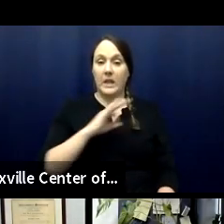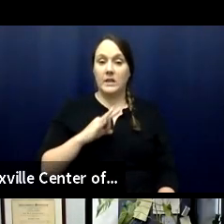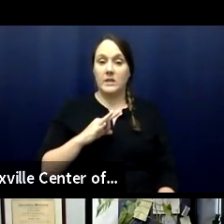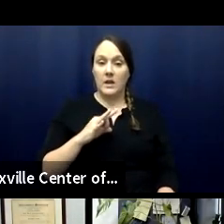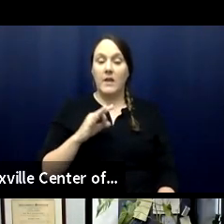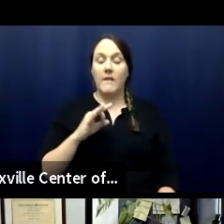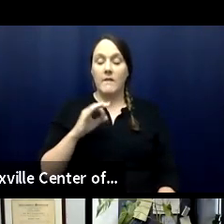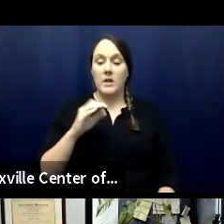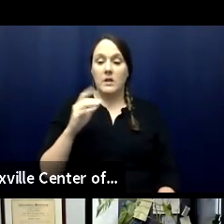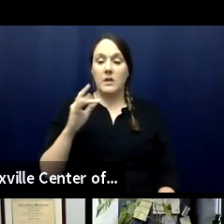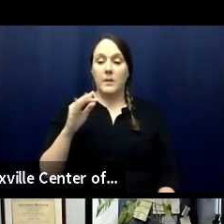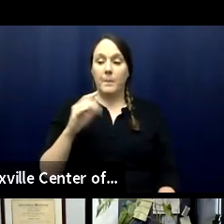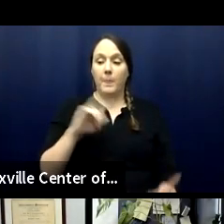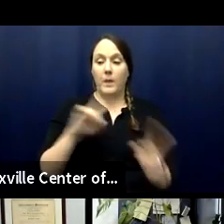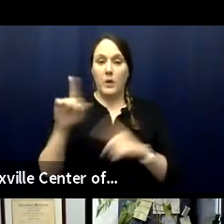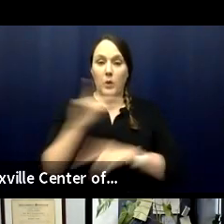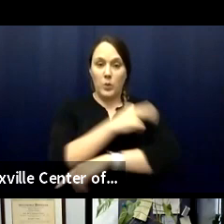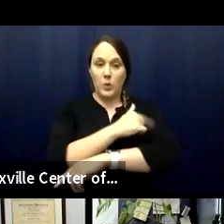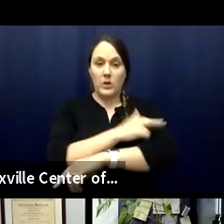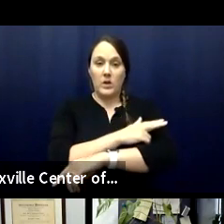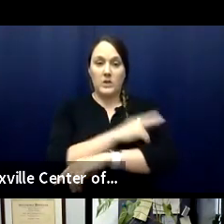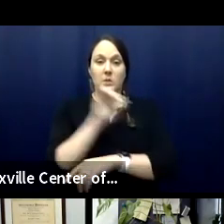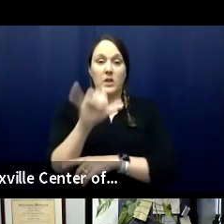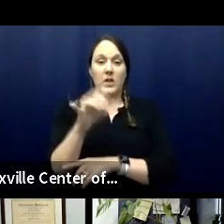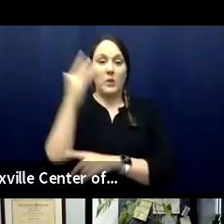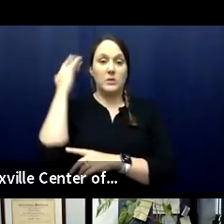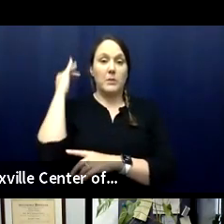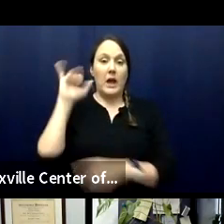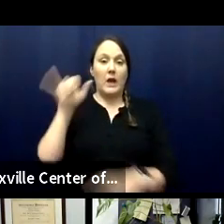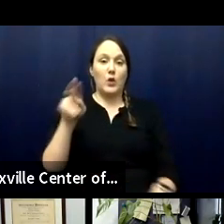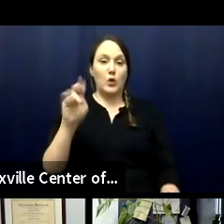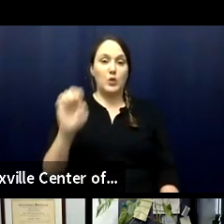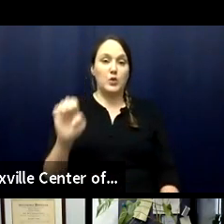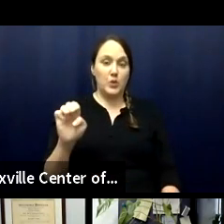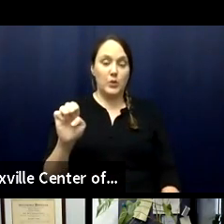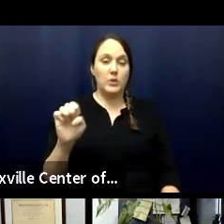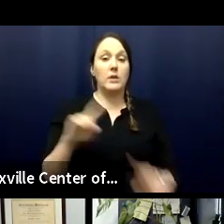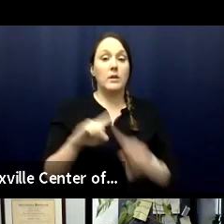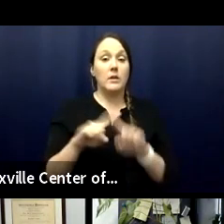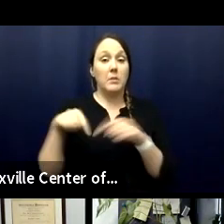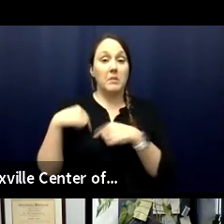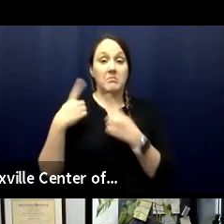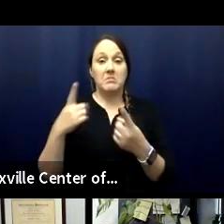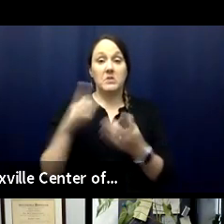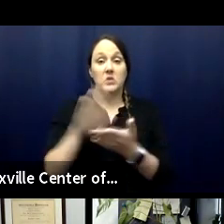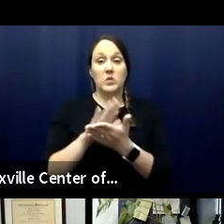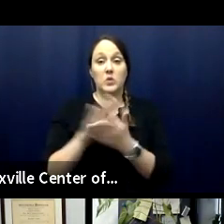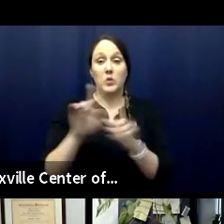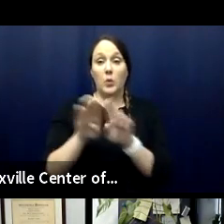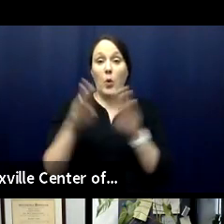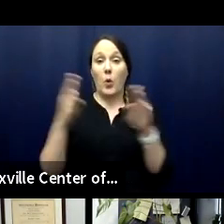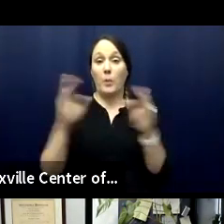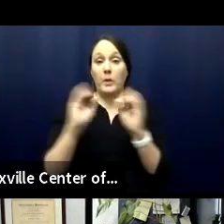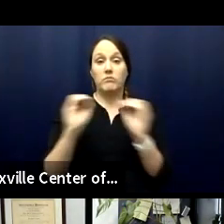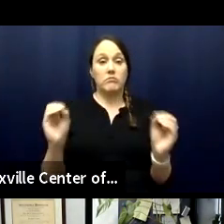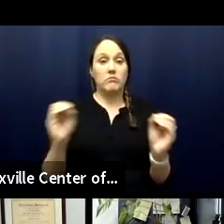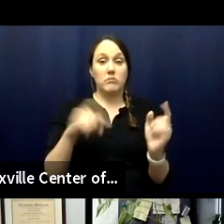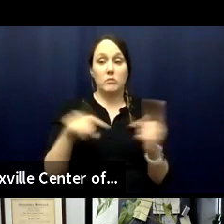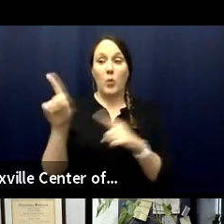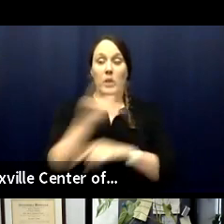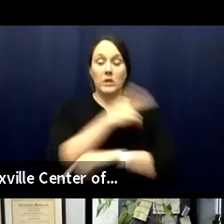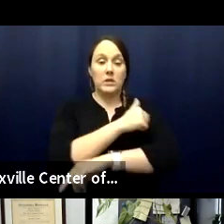was hospitalized, and that was way back in June. But since school opened, we haven't had any that I'm aware